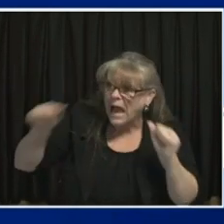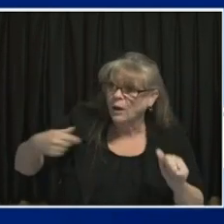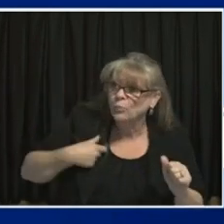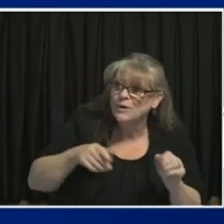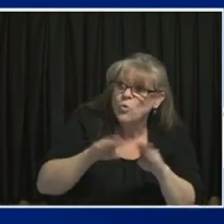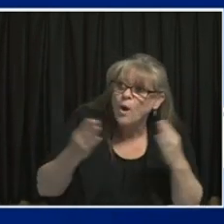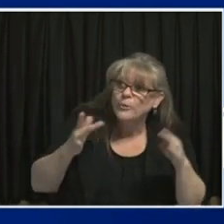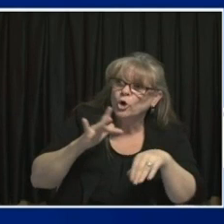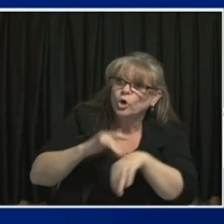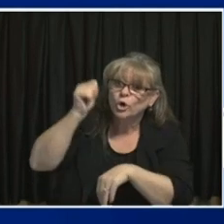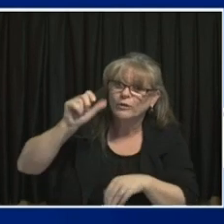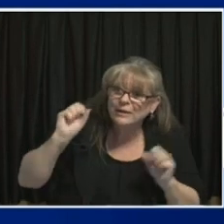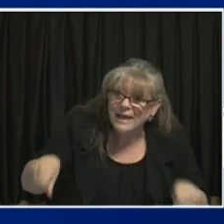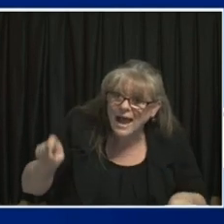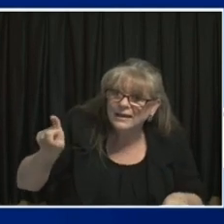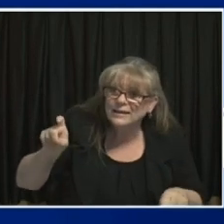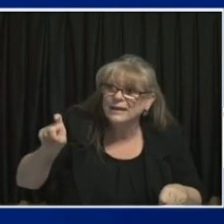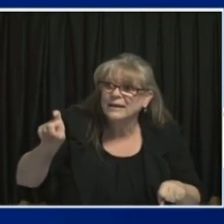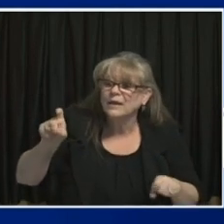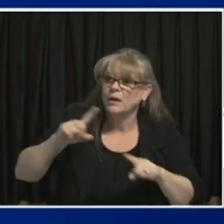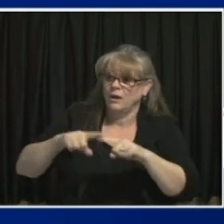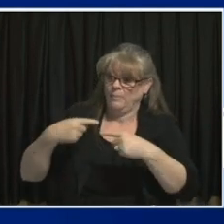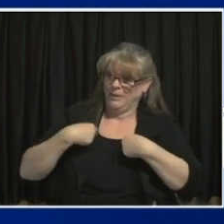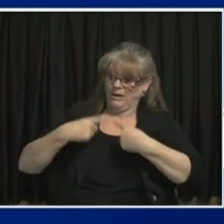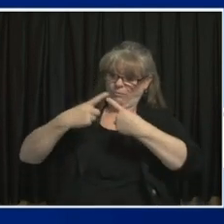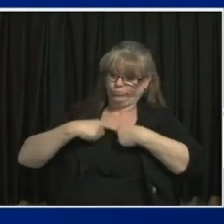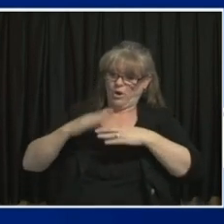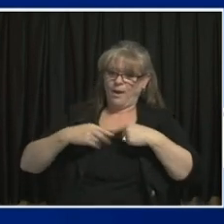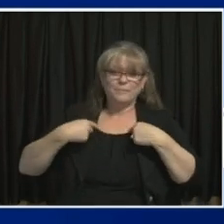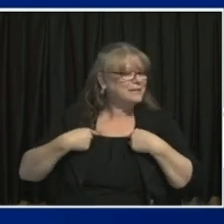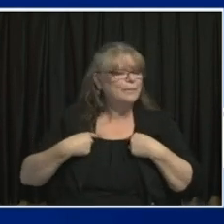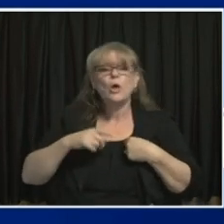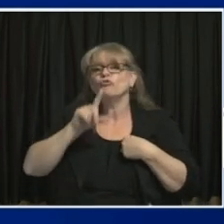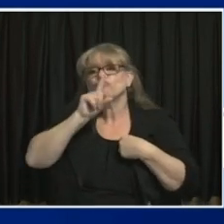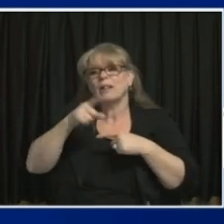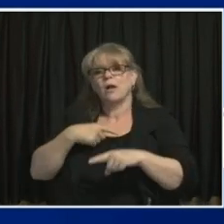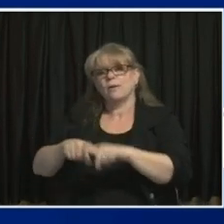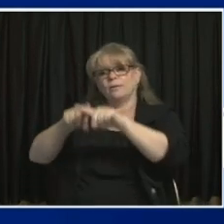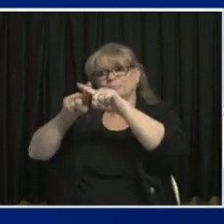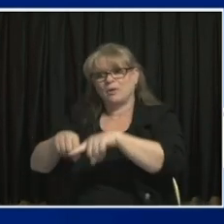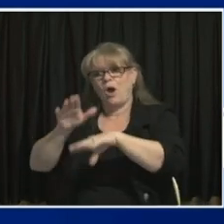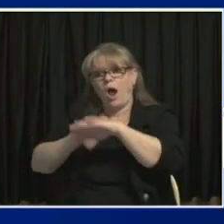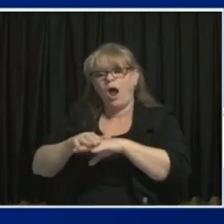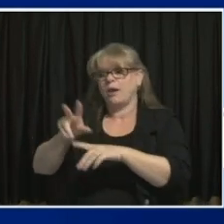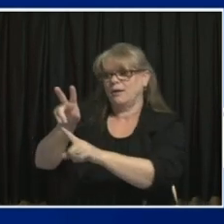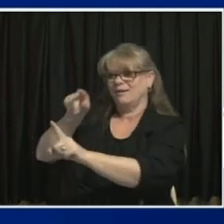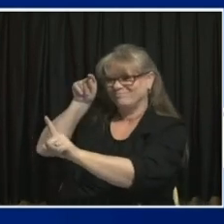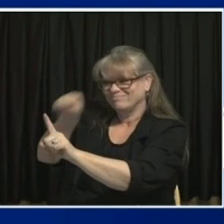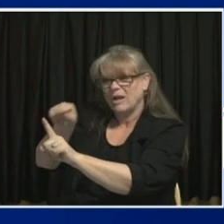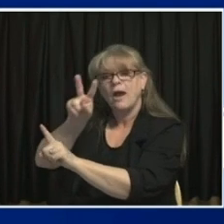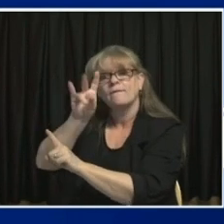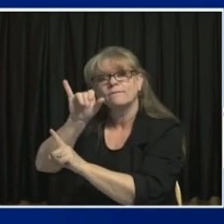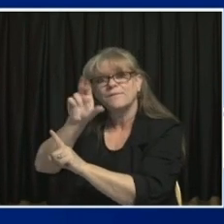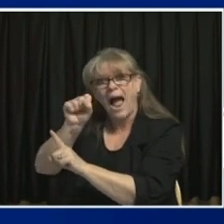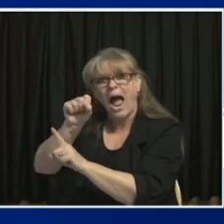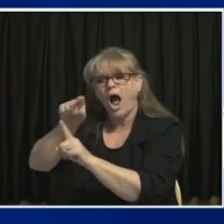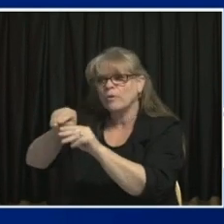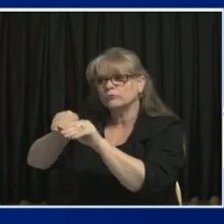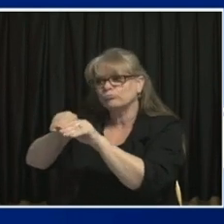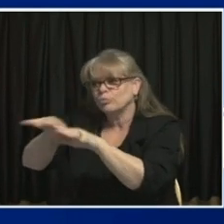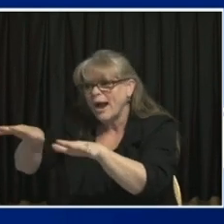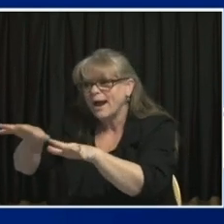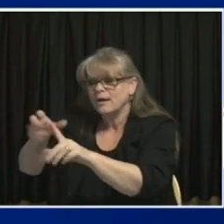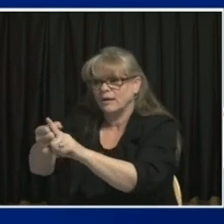incubation period, the number of asymptomatic, the fact that the second there's a symptom, it usually takes a couple more days for people to get tested, even though we